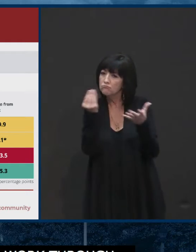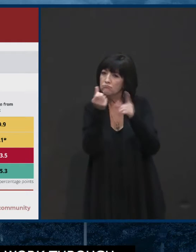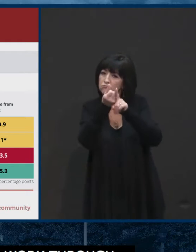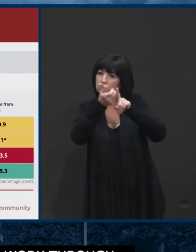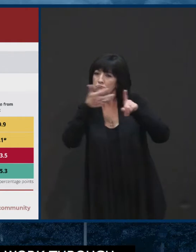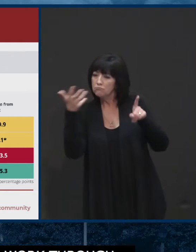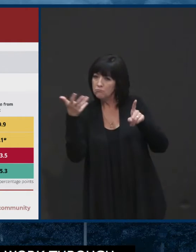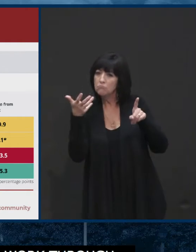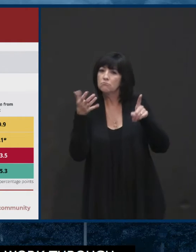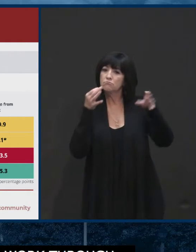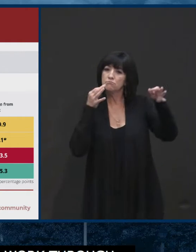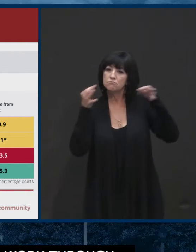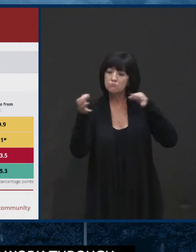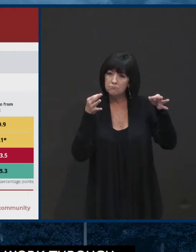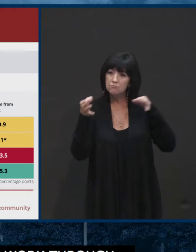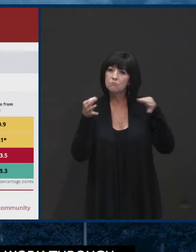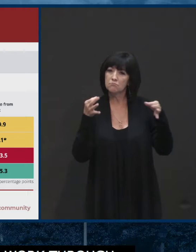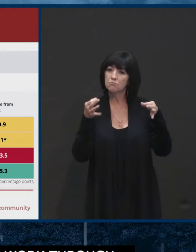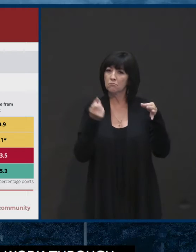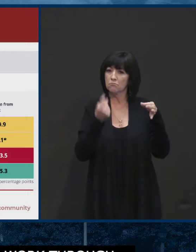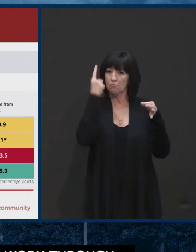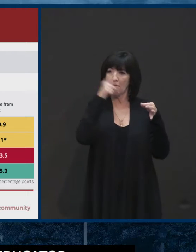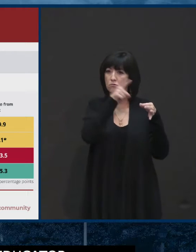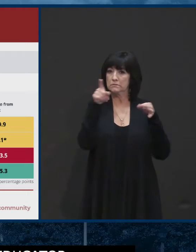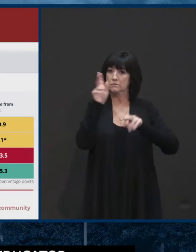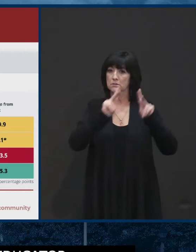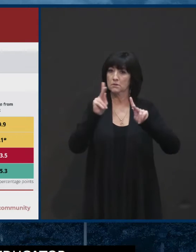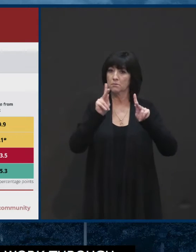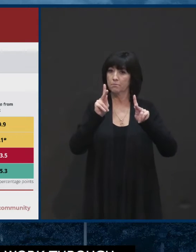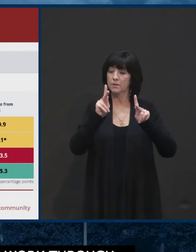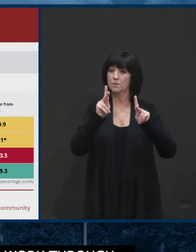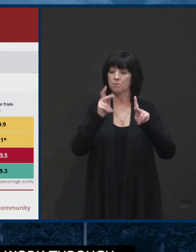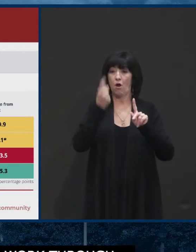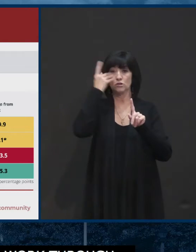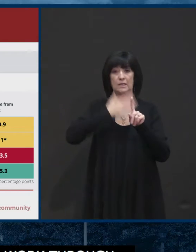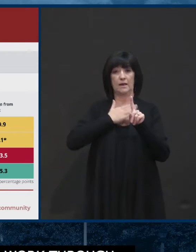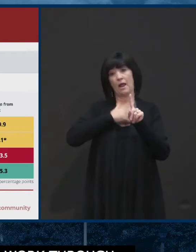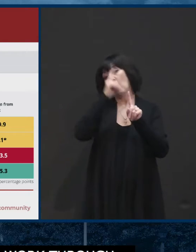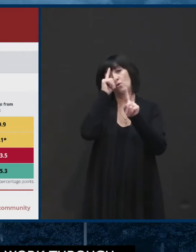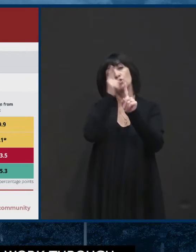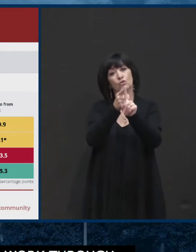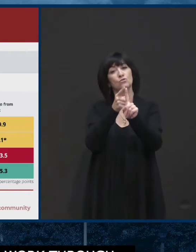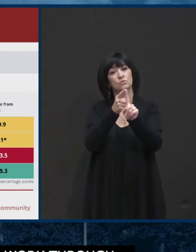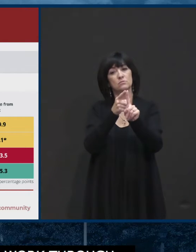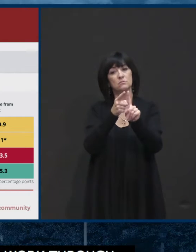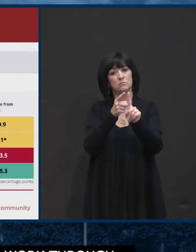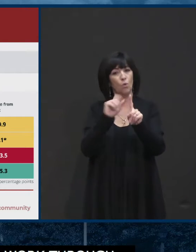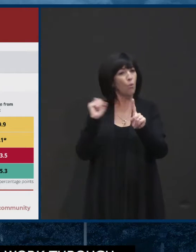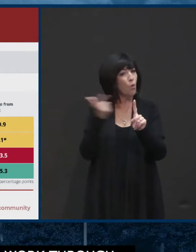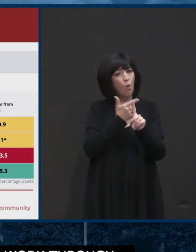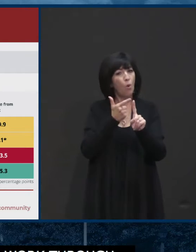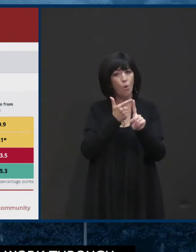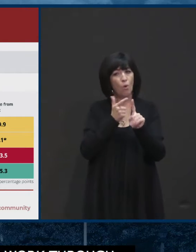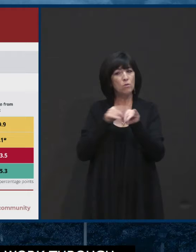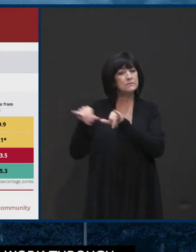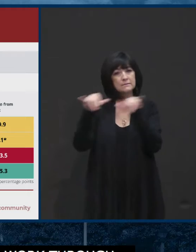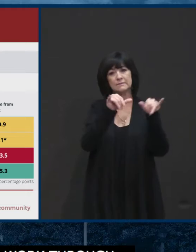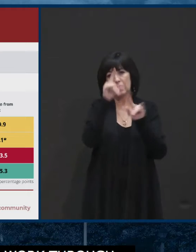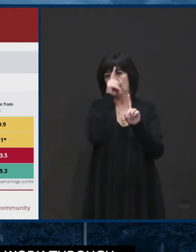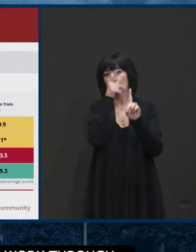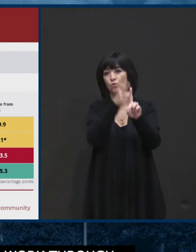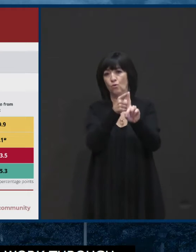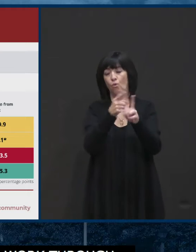it relates to the overall objective that we all share, which is to have as many children in school